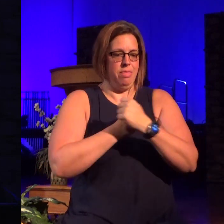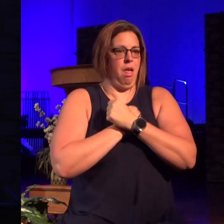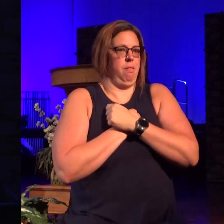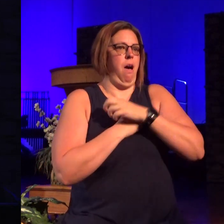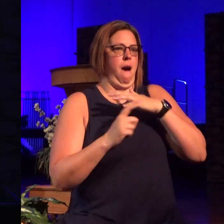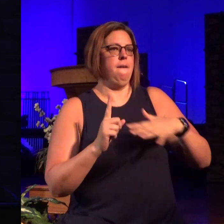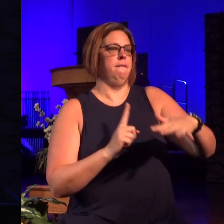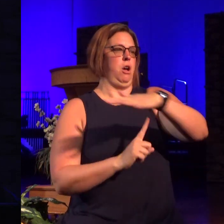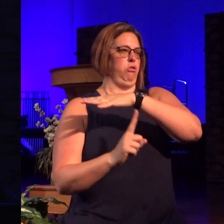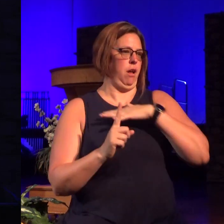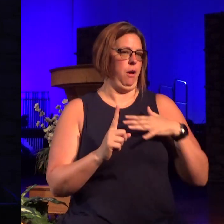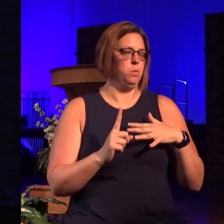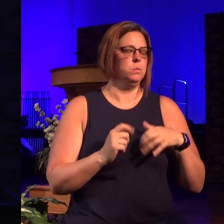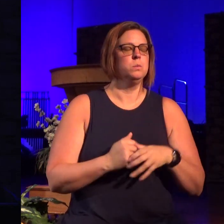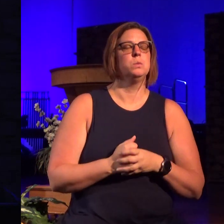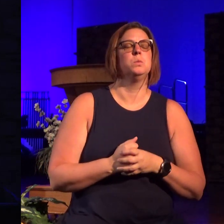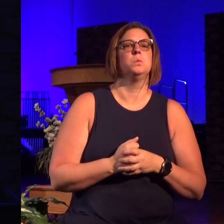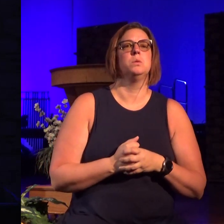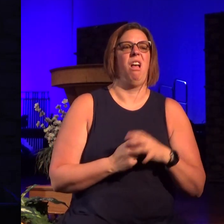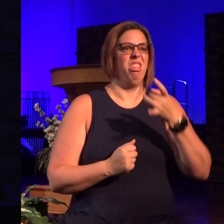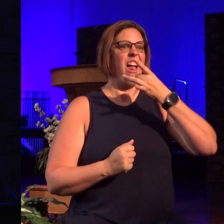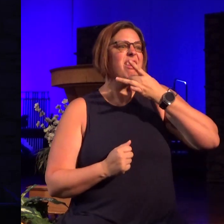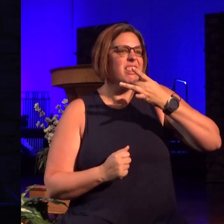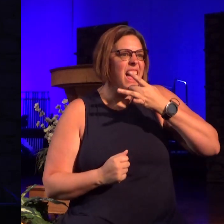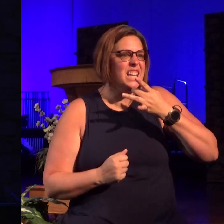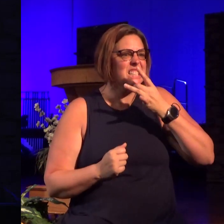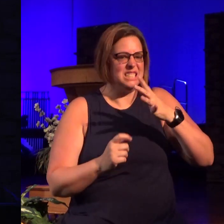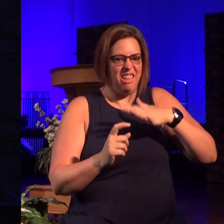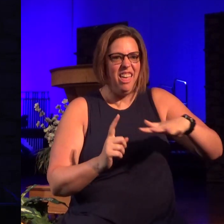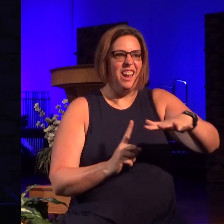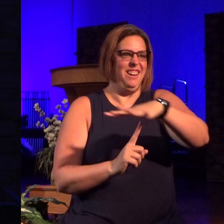us, the light that is present,